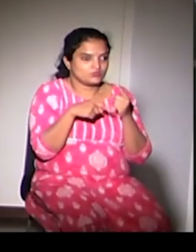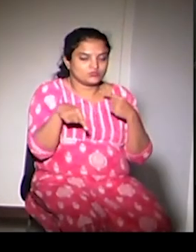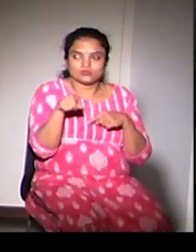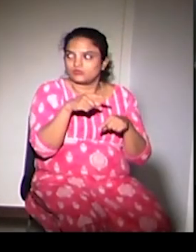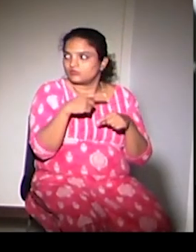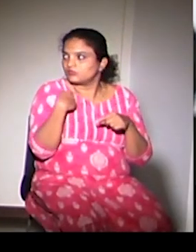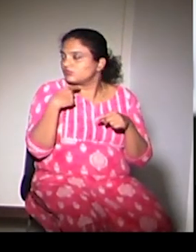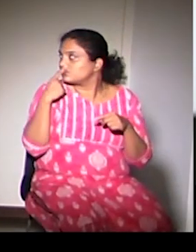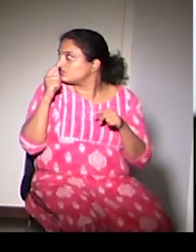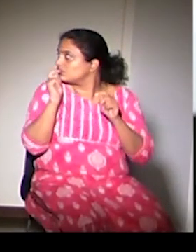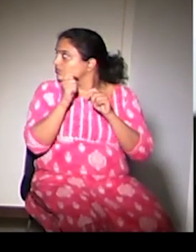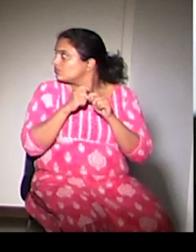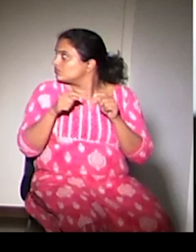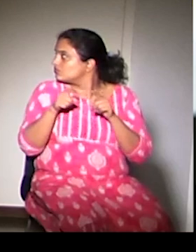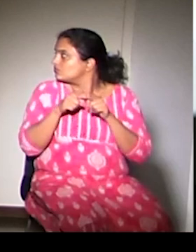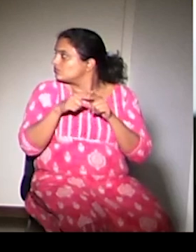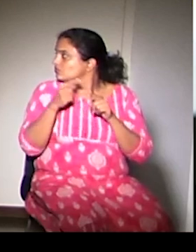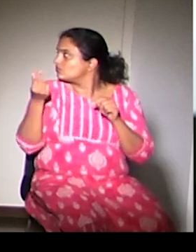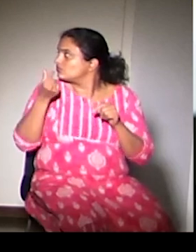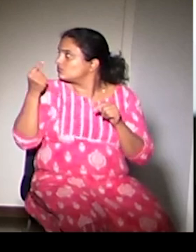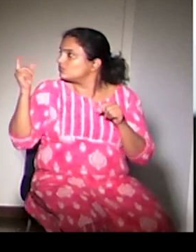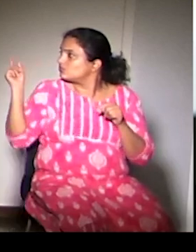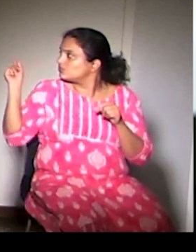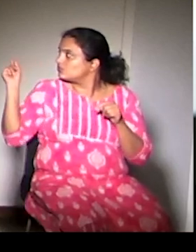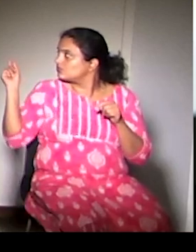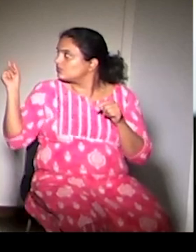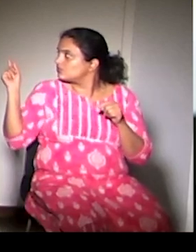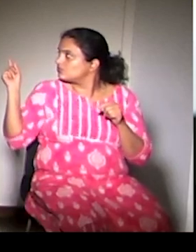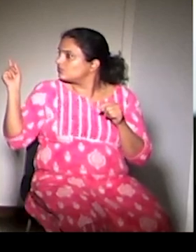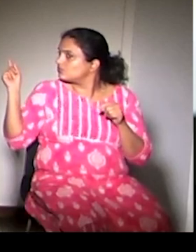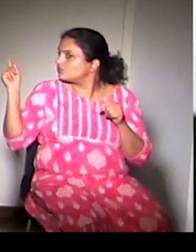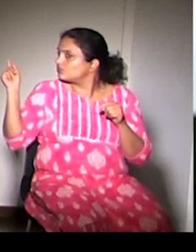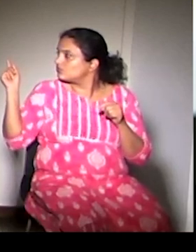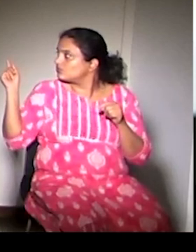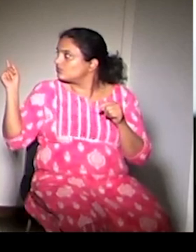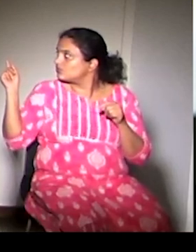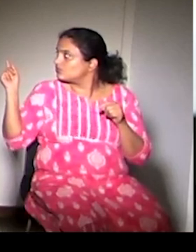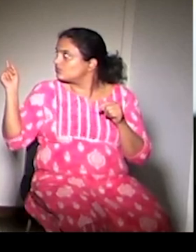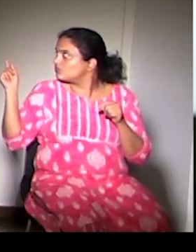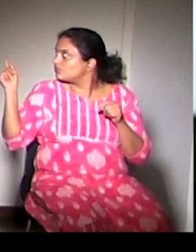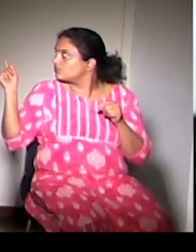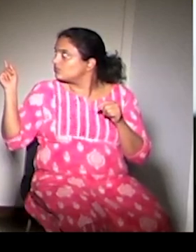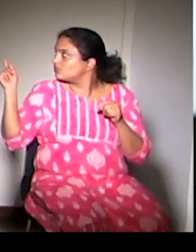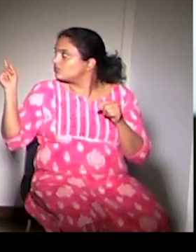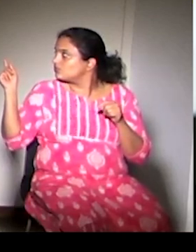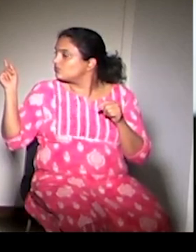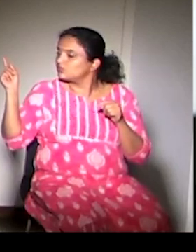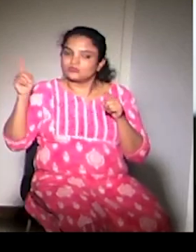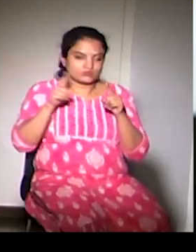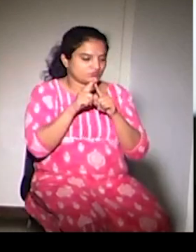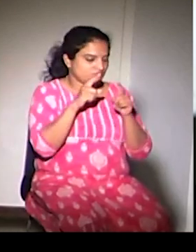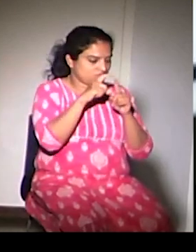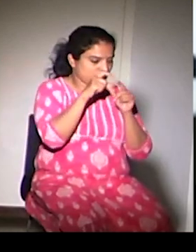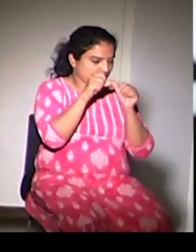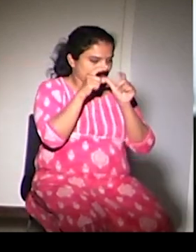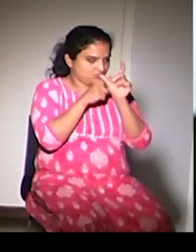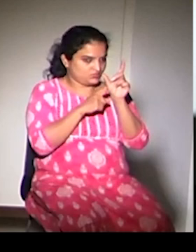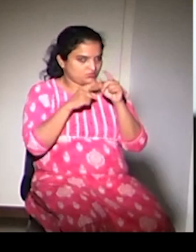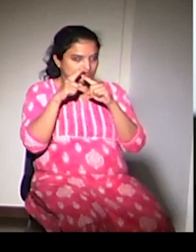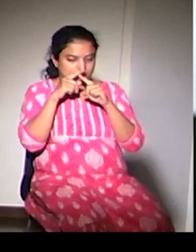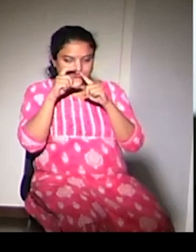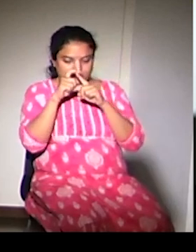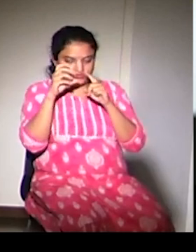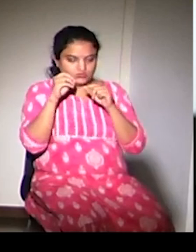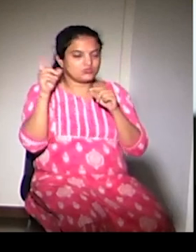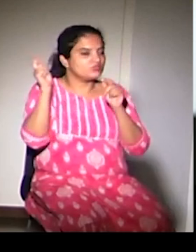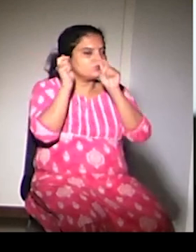other architectural uses of tiles. The dado, which is a very common